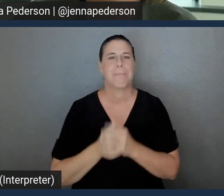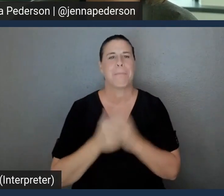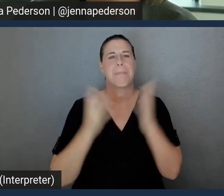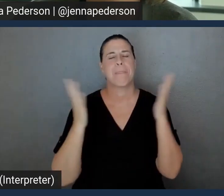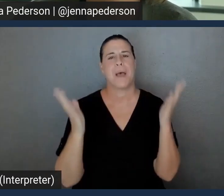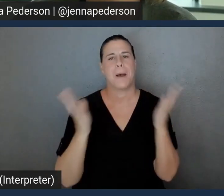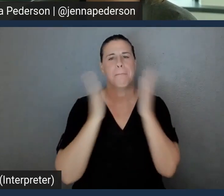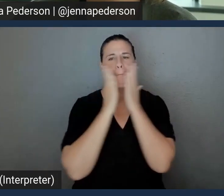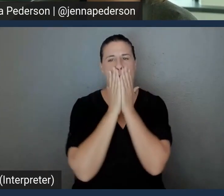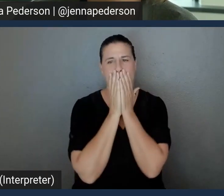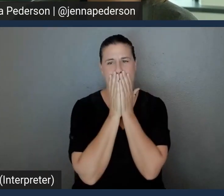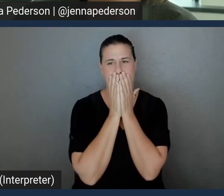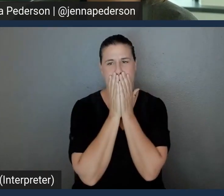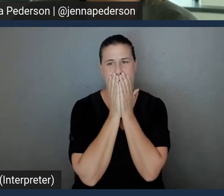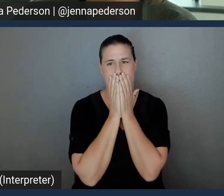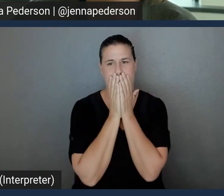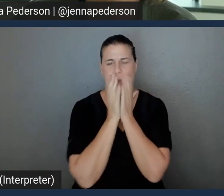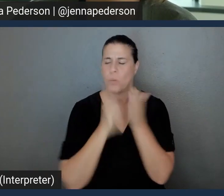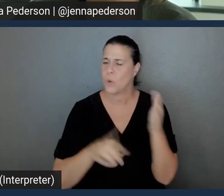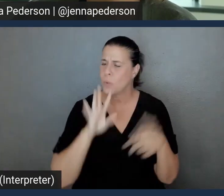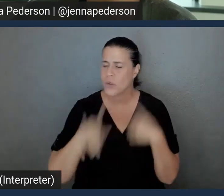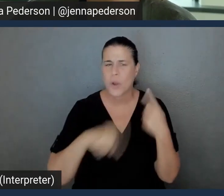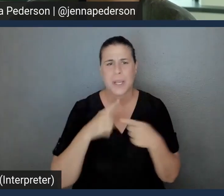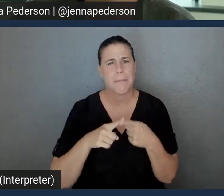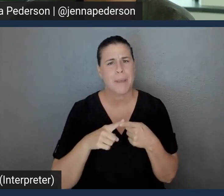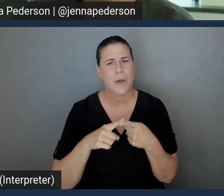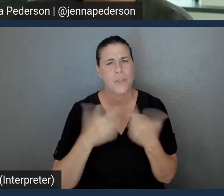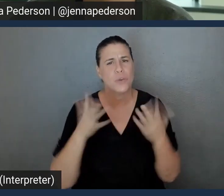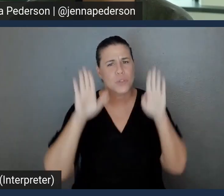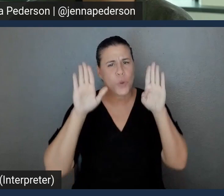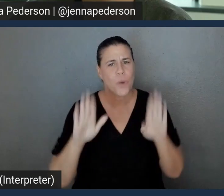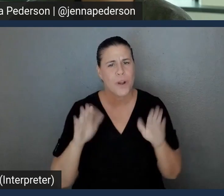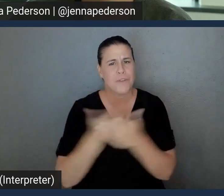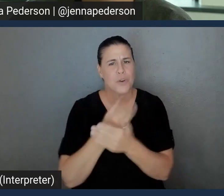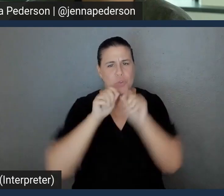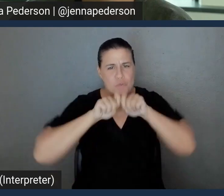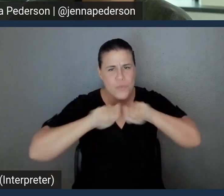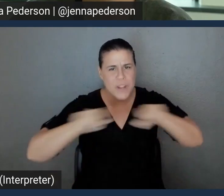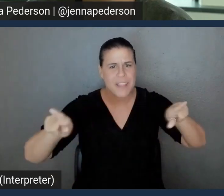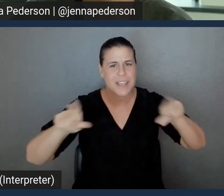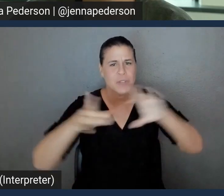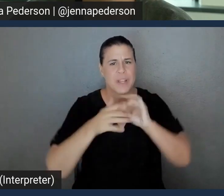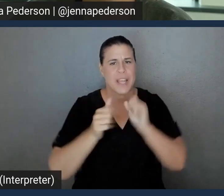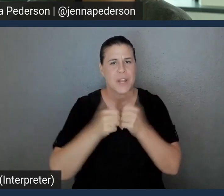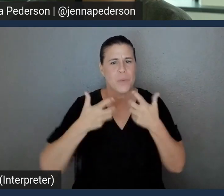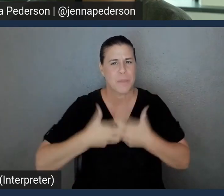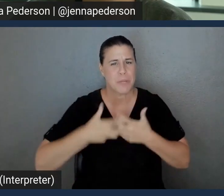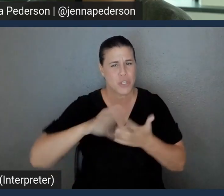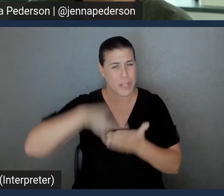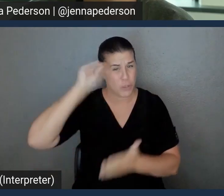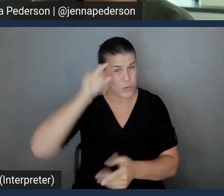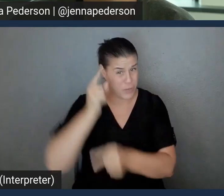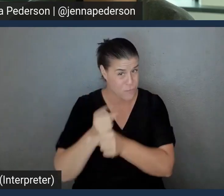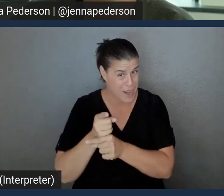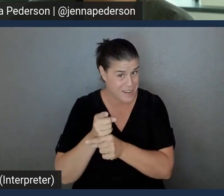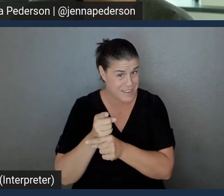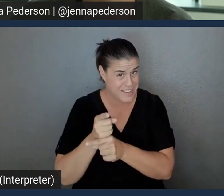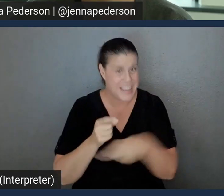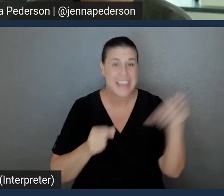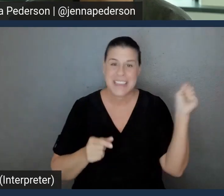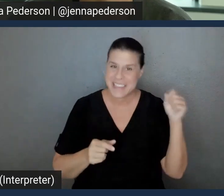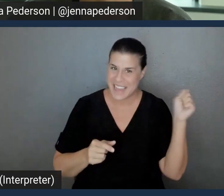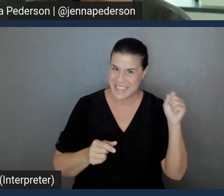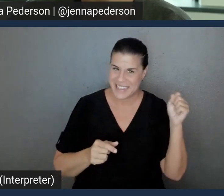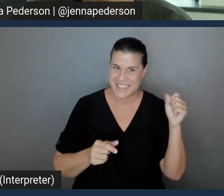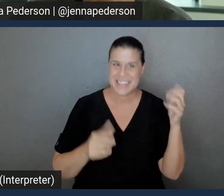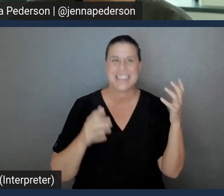Um, what are we talking about today? There's a wonderful new release regarding machine learning, right? Yes,